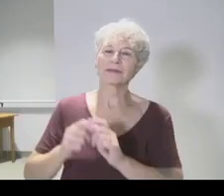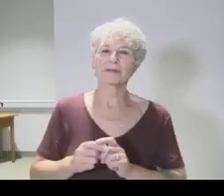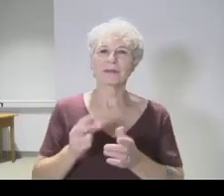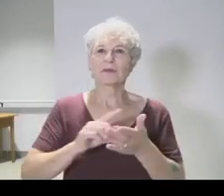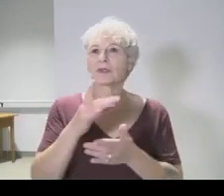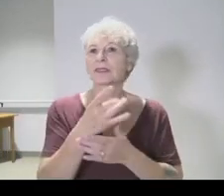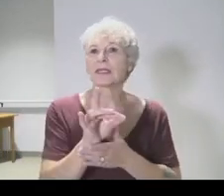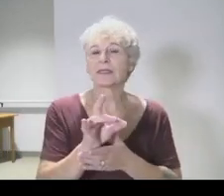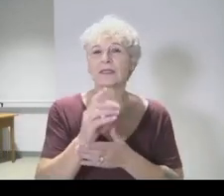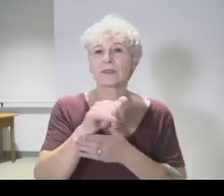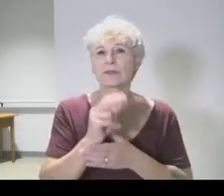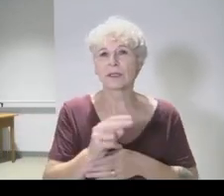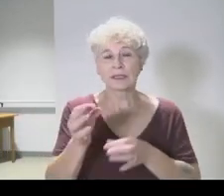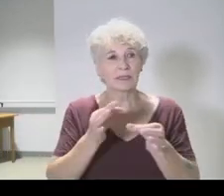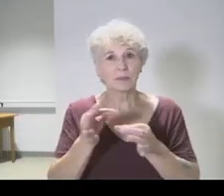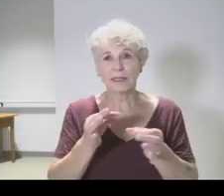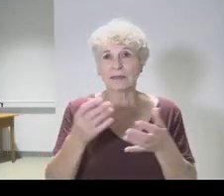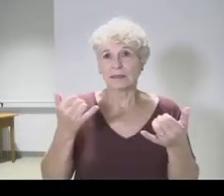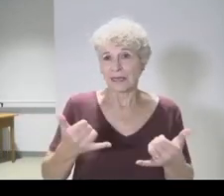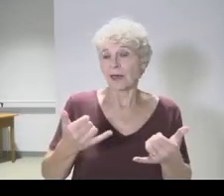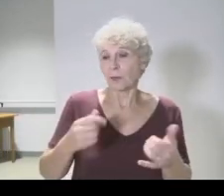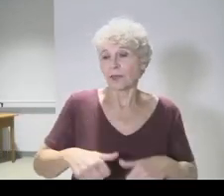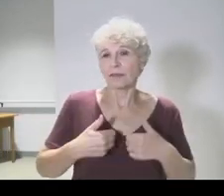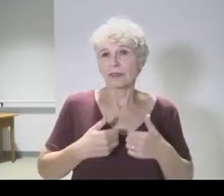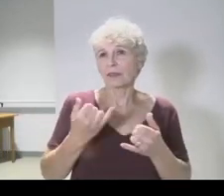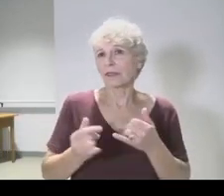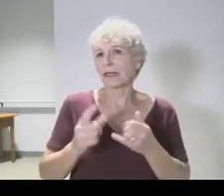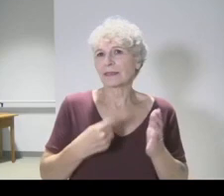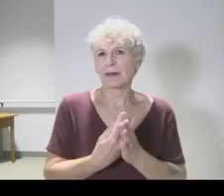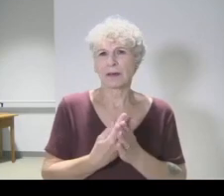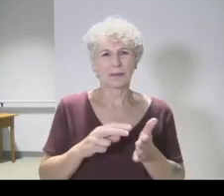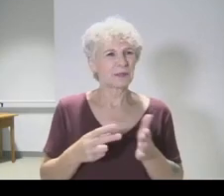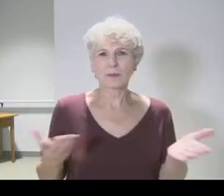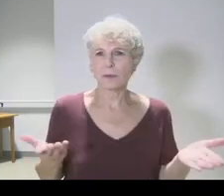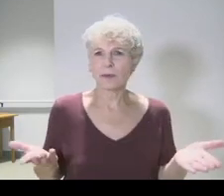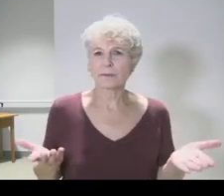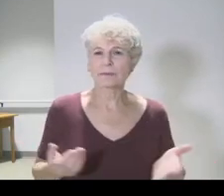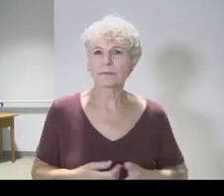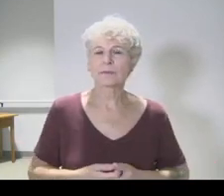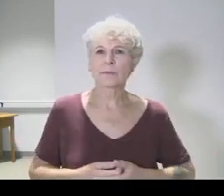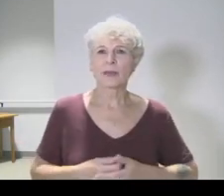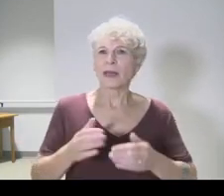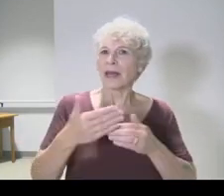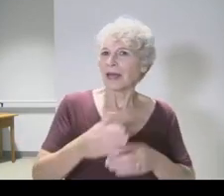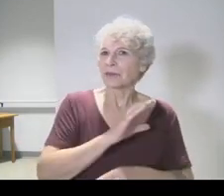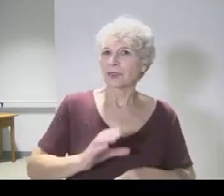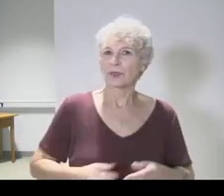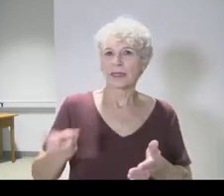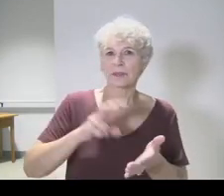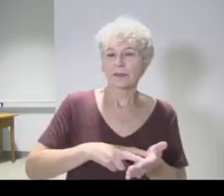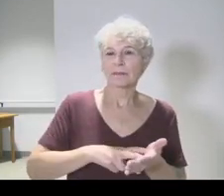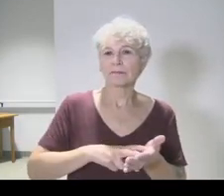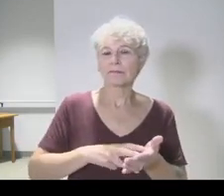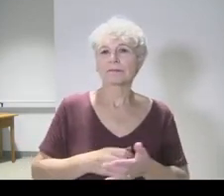John explains that we're living in the last hour. Well, what does he mean by this? He means that after Christ's resurrection and